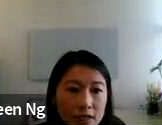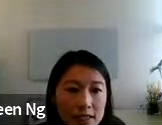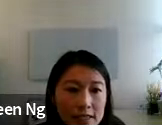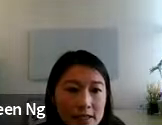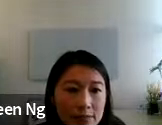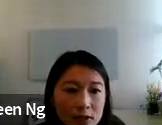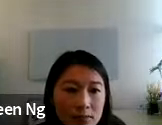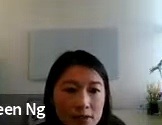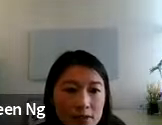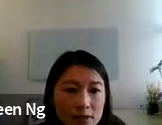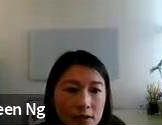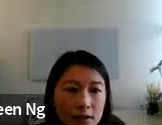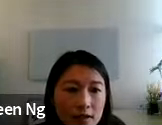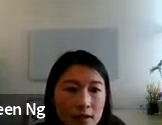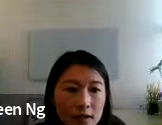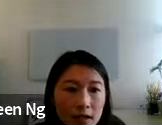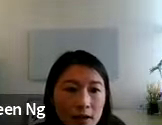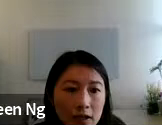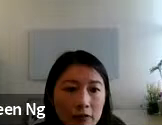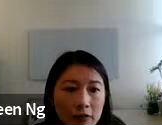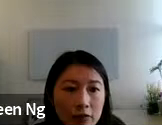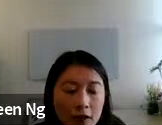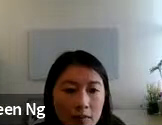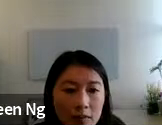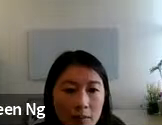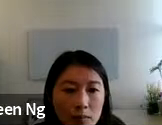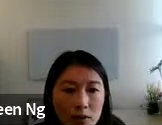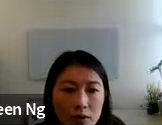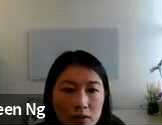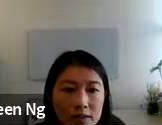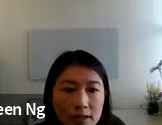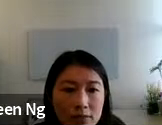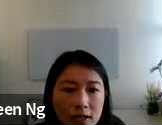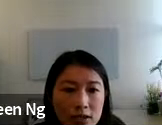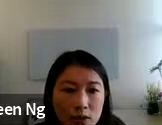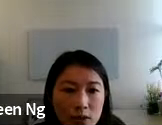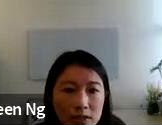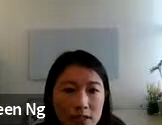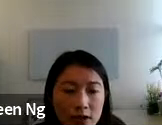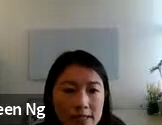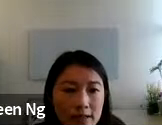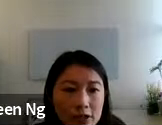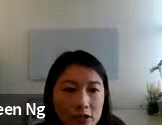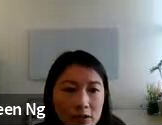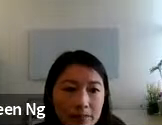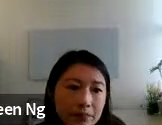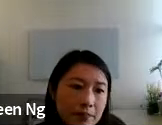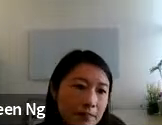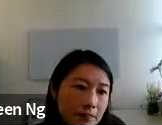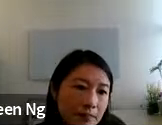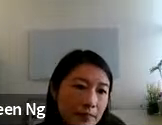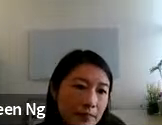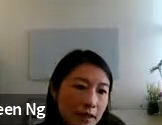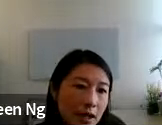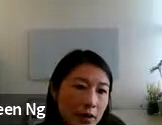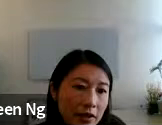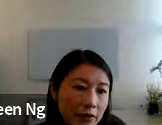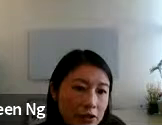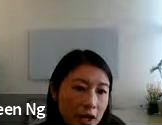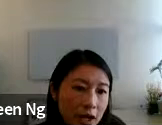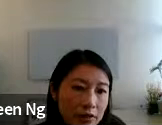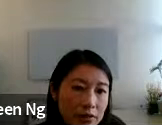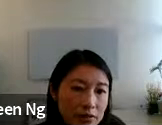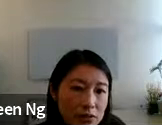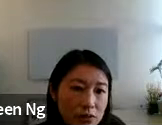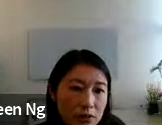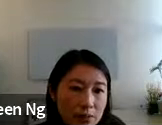experiencing COVID-19 symptoms, caring for a family member who is subject to quarantine or isolation, caring